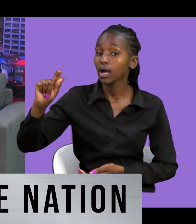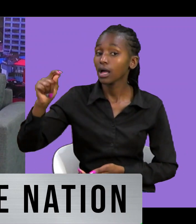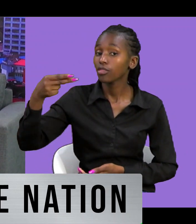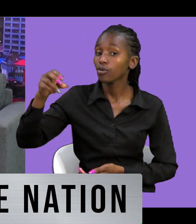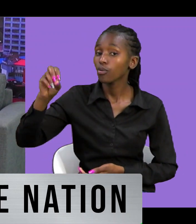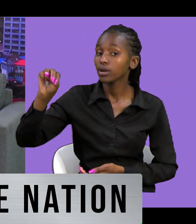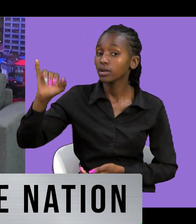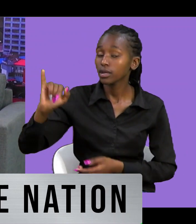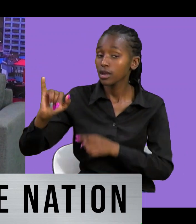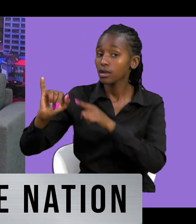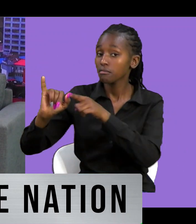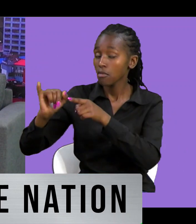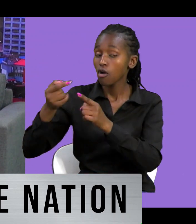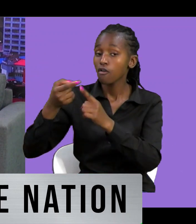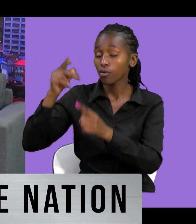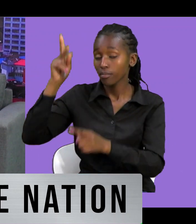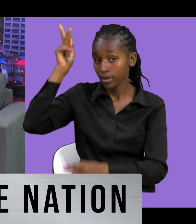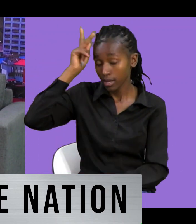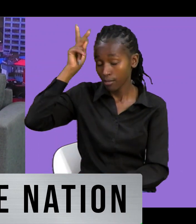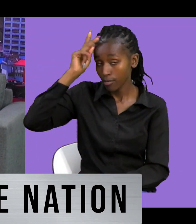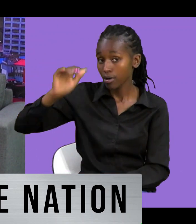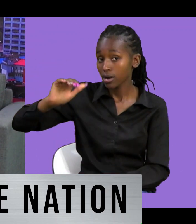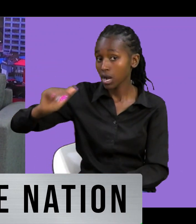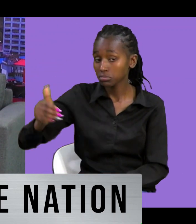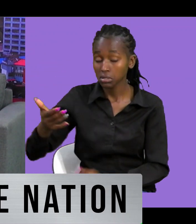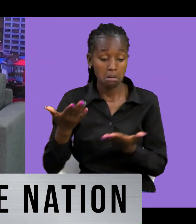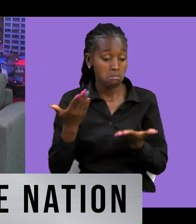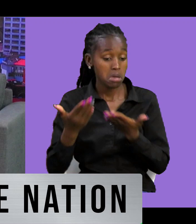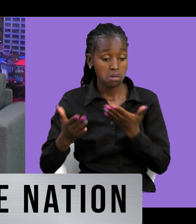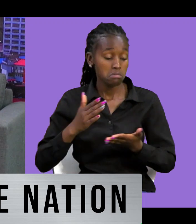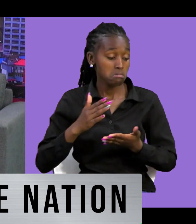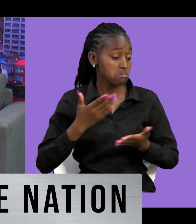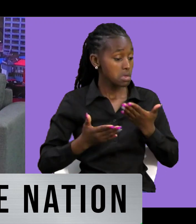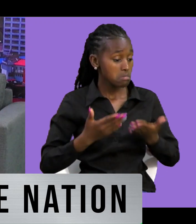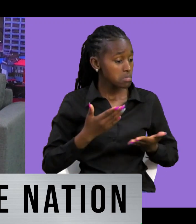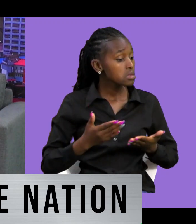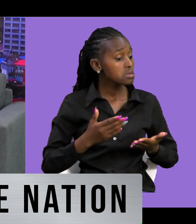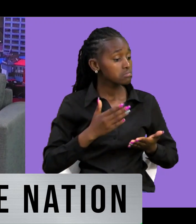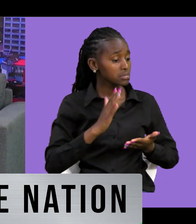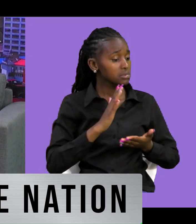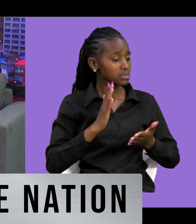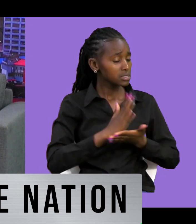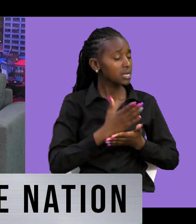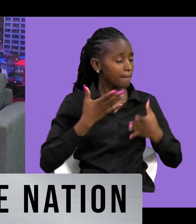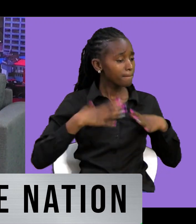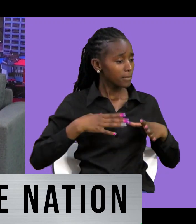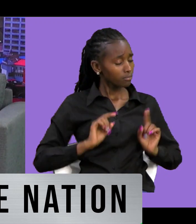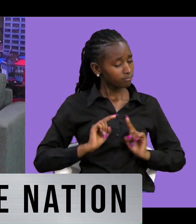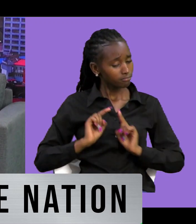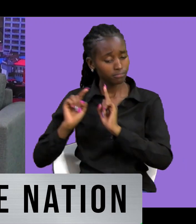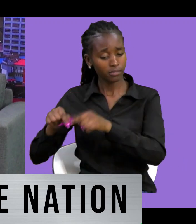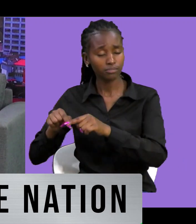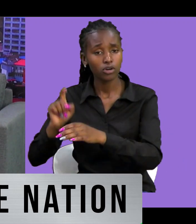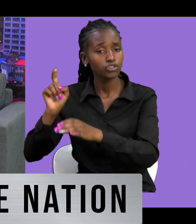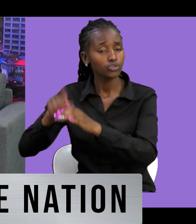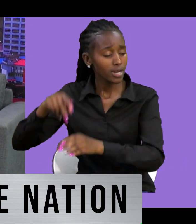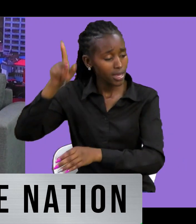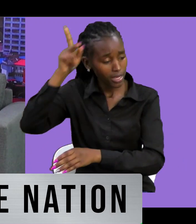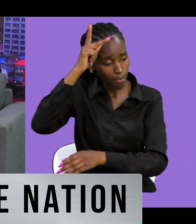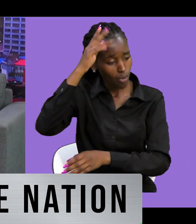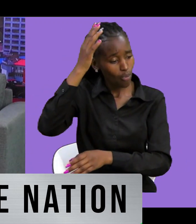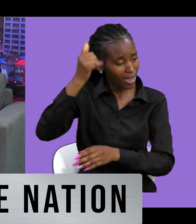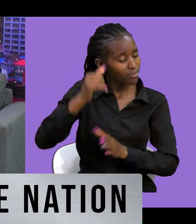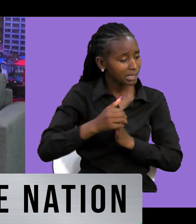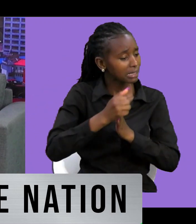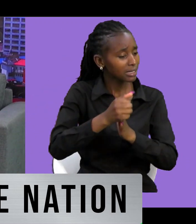Kiambu. Maybe some of us should come into Kiambu County and also try to see if we can lead in there. Yeah, Kiambu